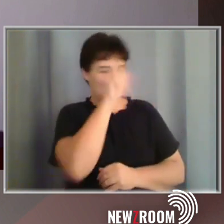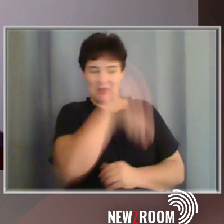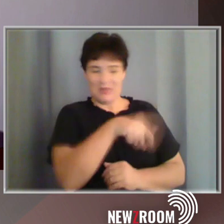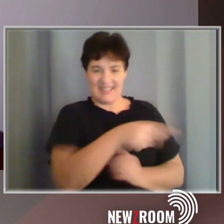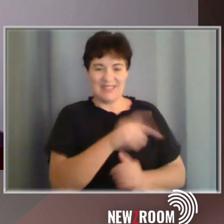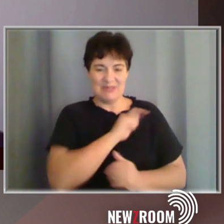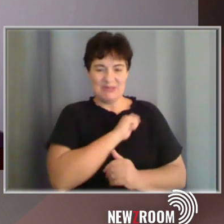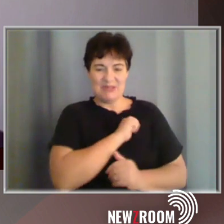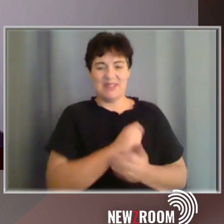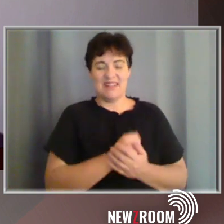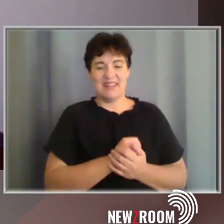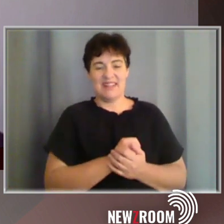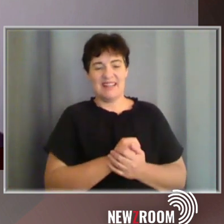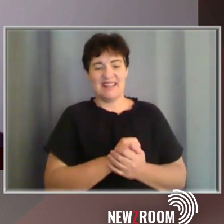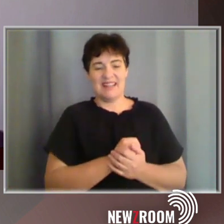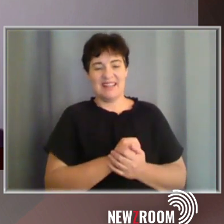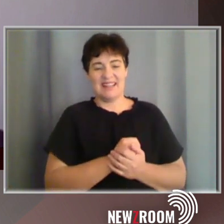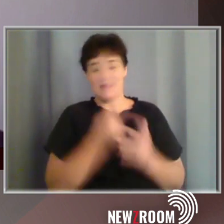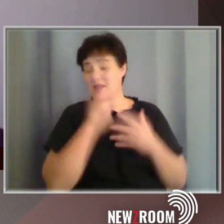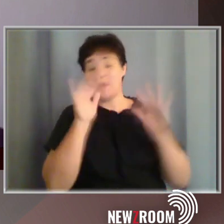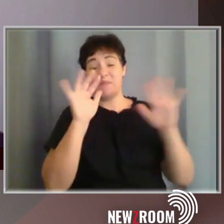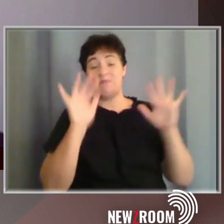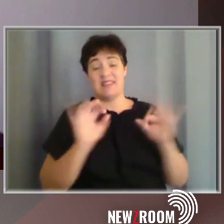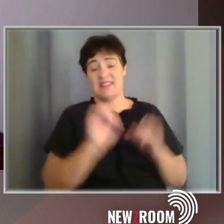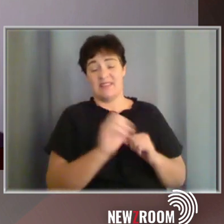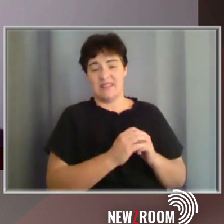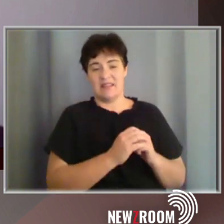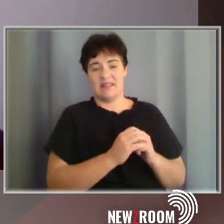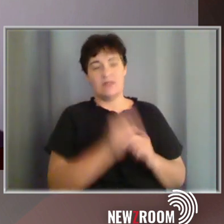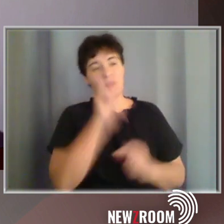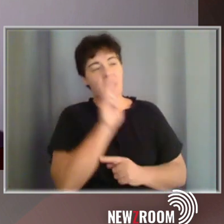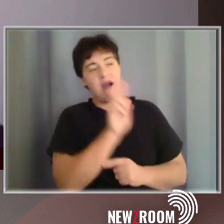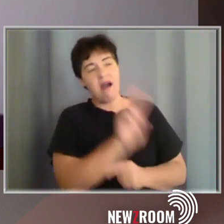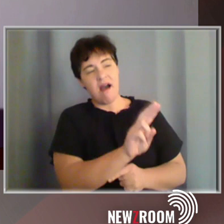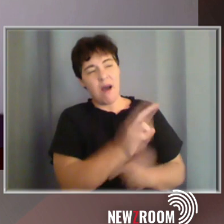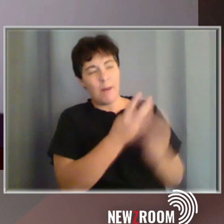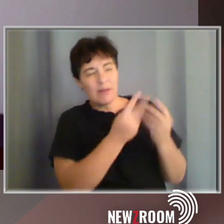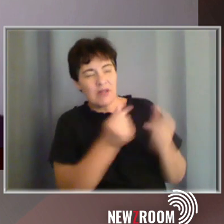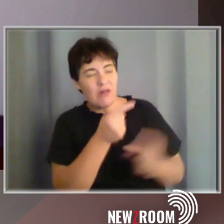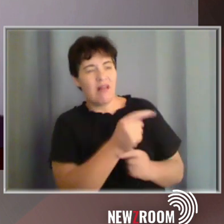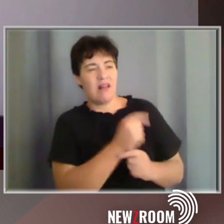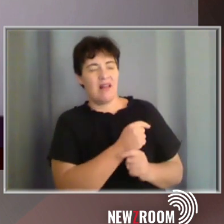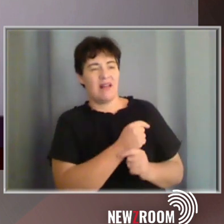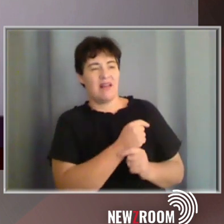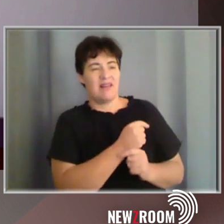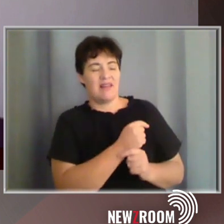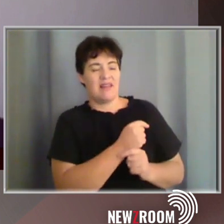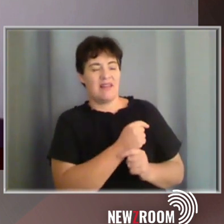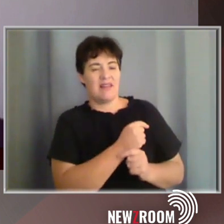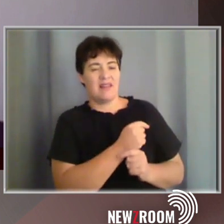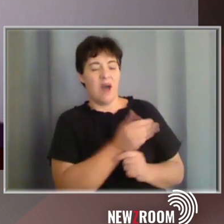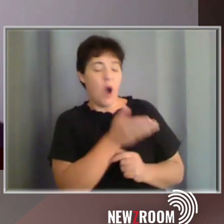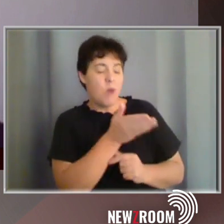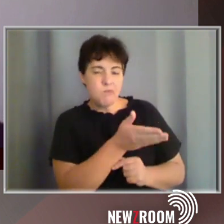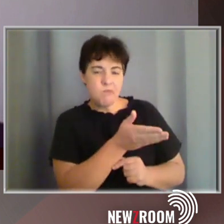He's amazing. So I look at his material, you know, the low material that is there